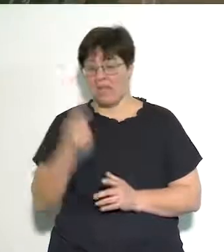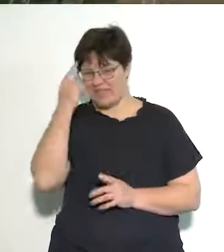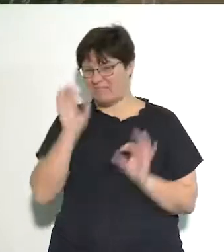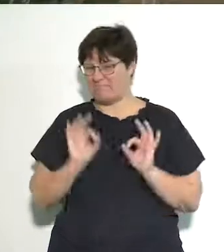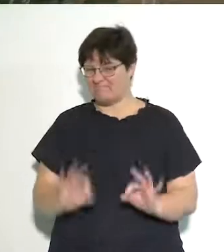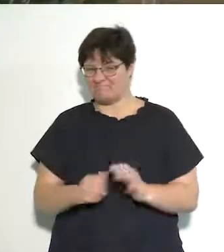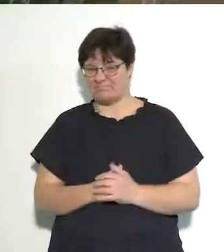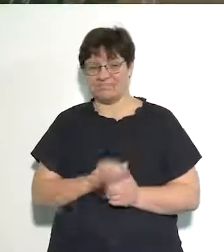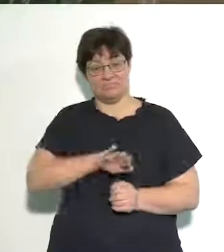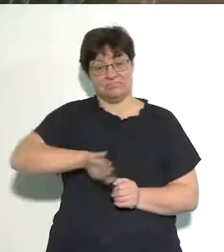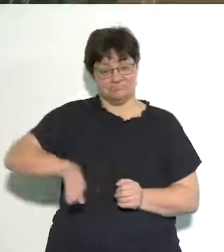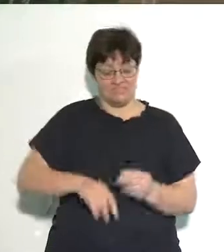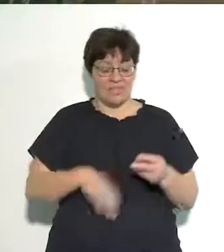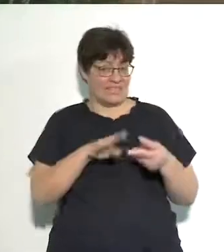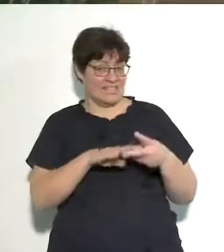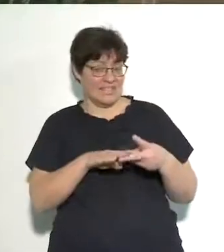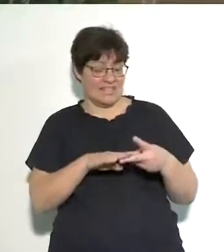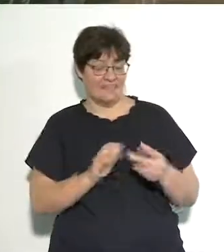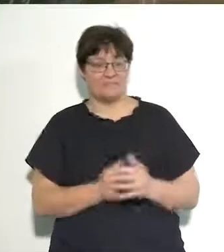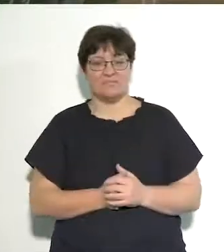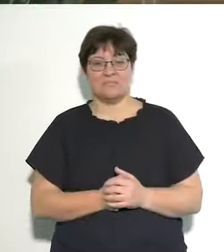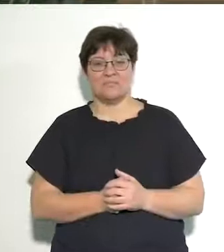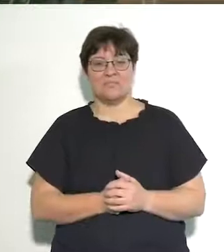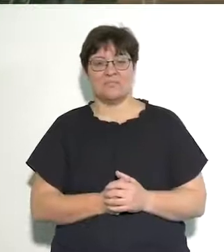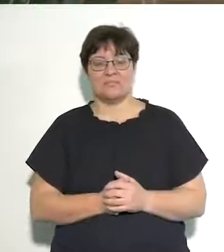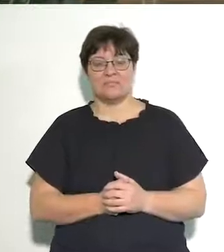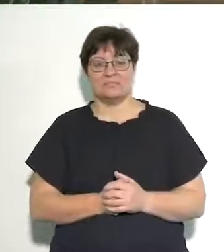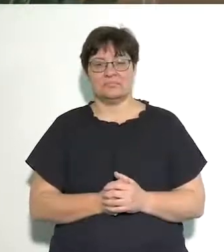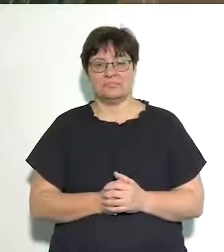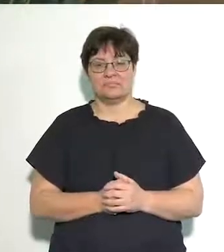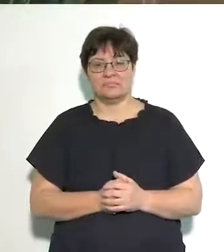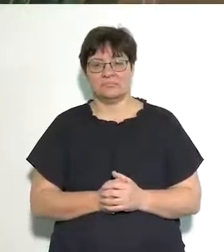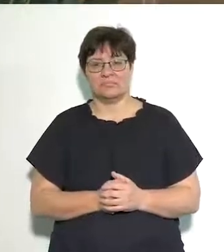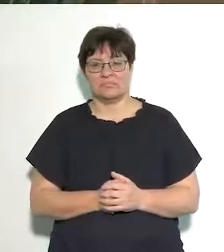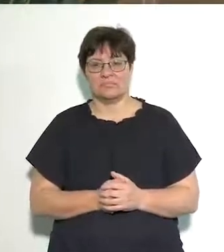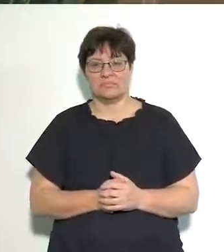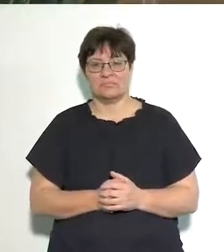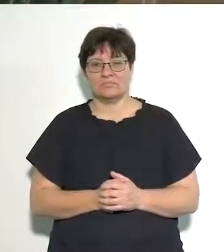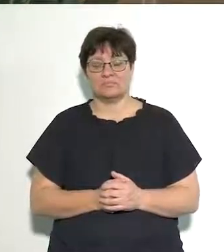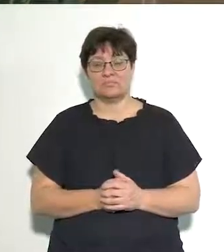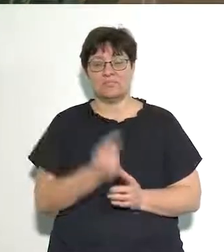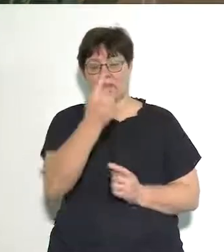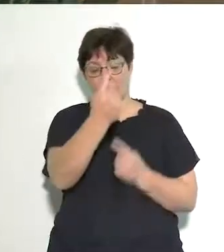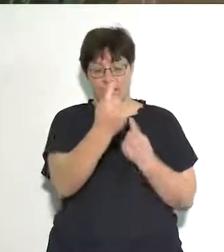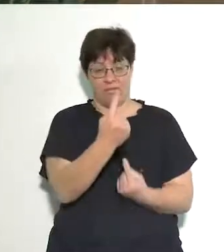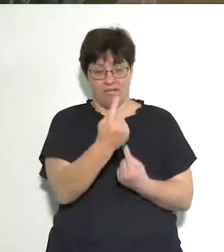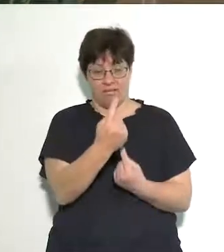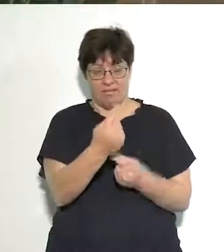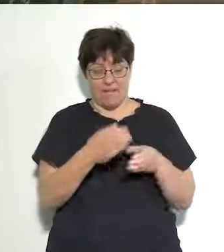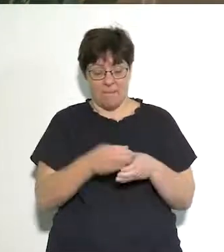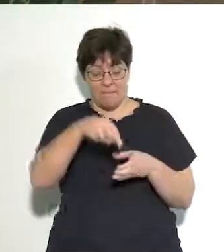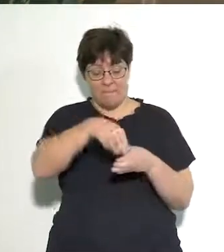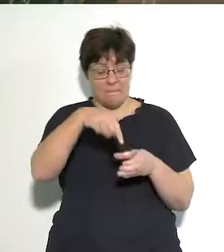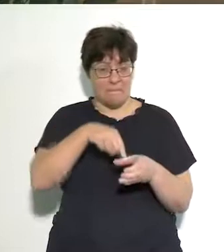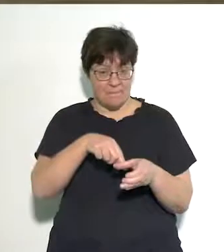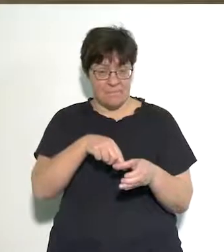Okay, I think I've done the trick. Put that one aside and I go for my next one. Again, I'm looking for a hole on either